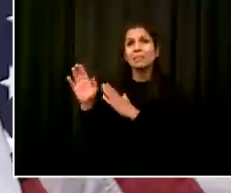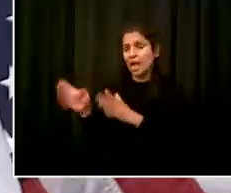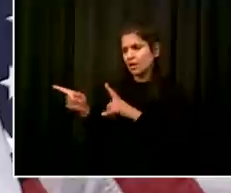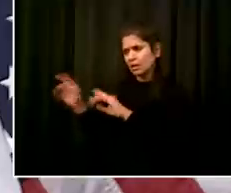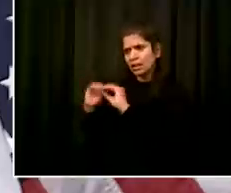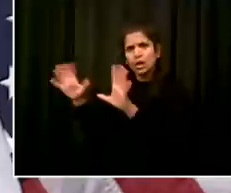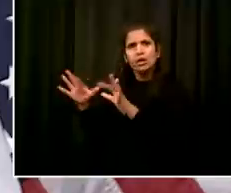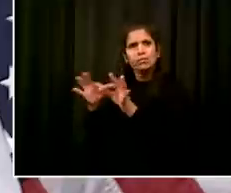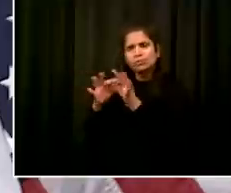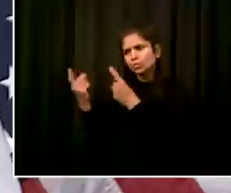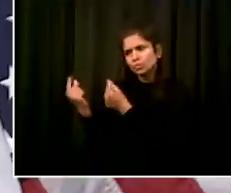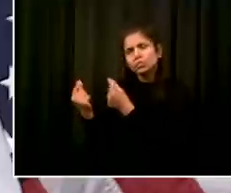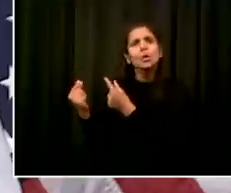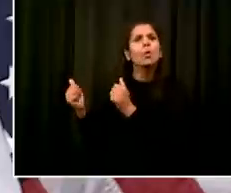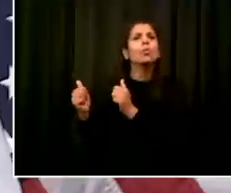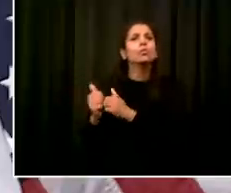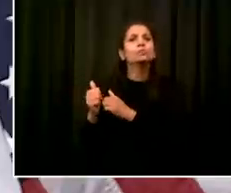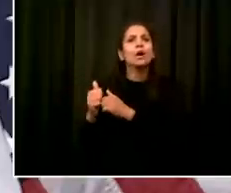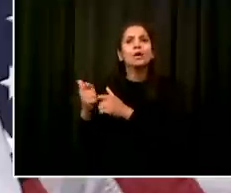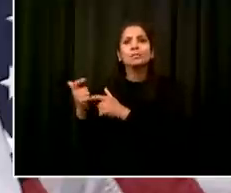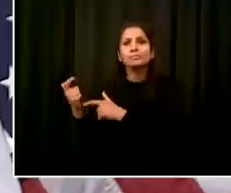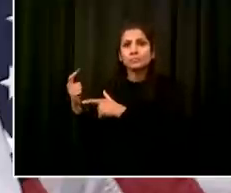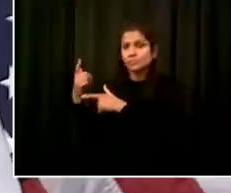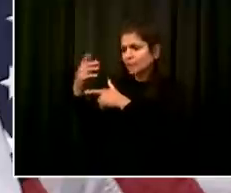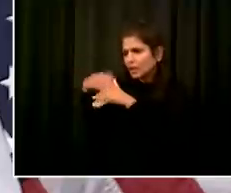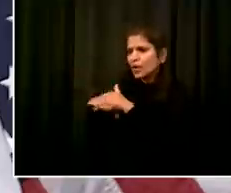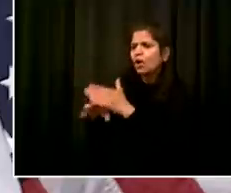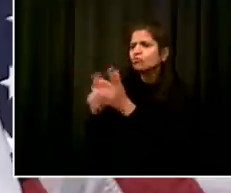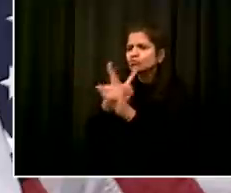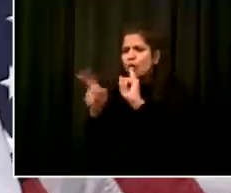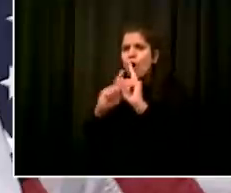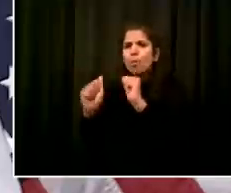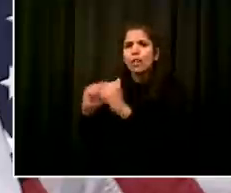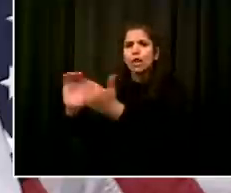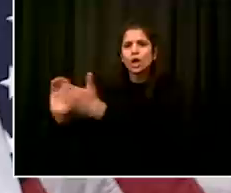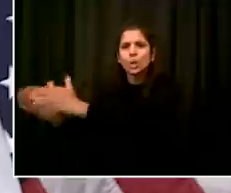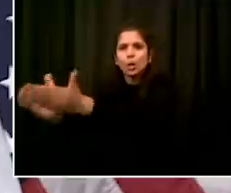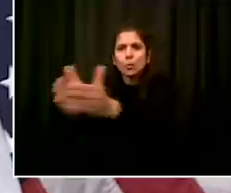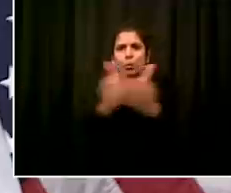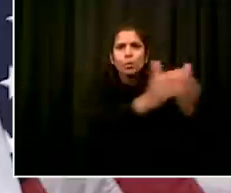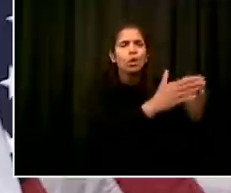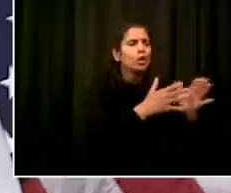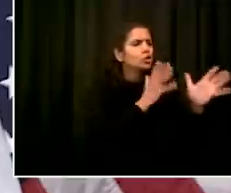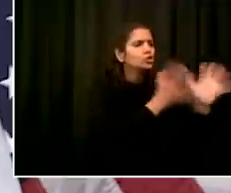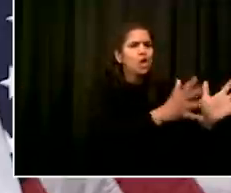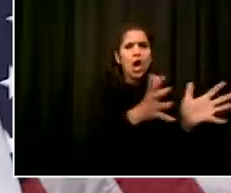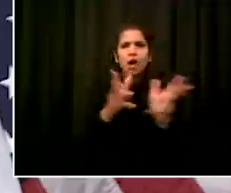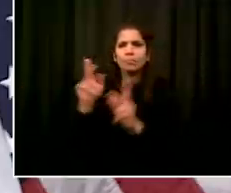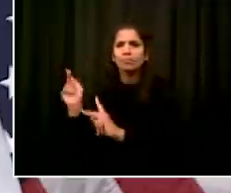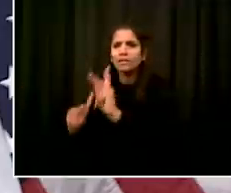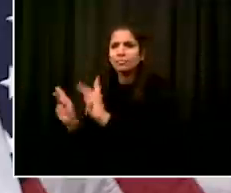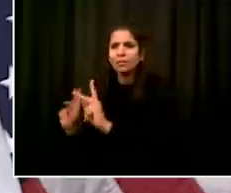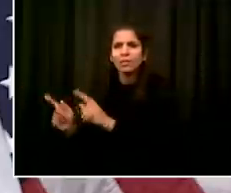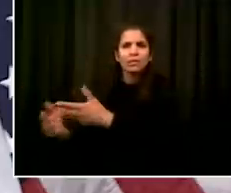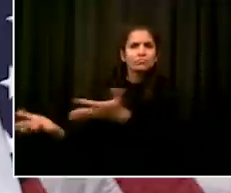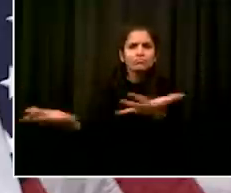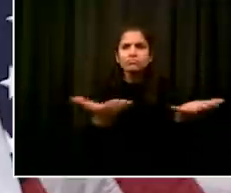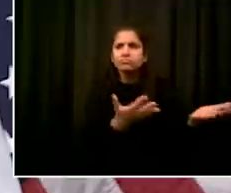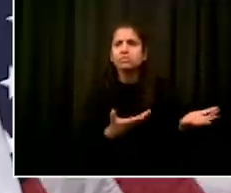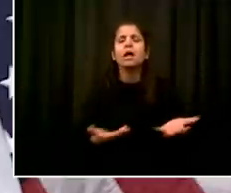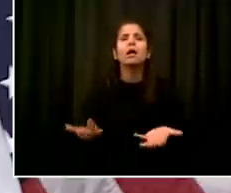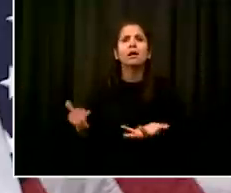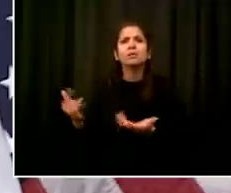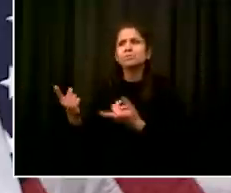path or an inappropriate path, move in cooperatively with the family, help get that kid the support they need, whether it's mental